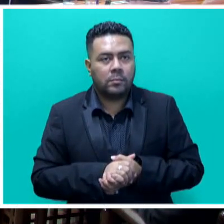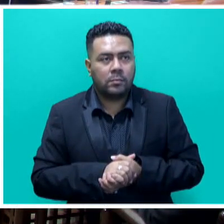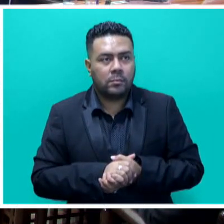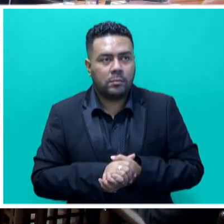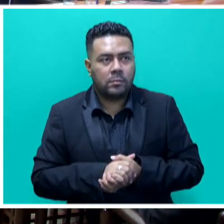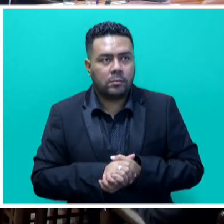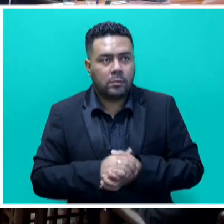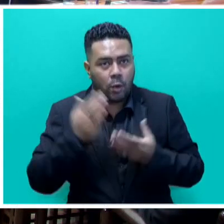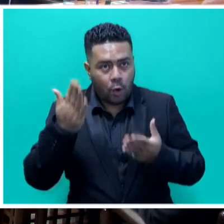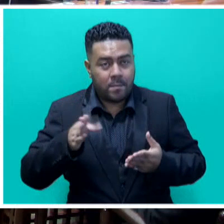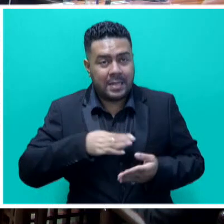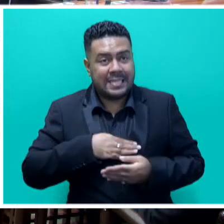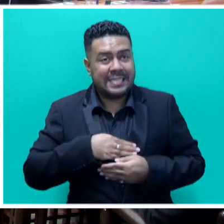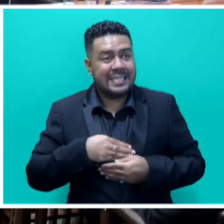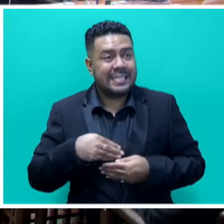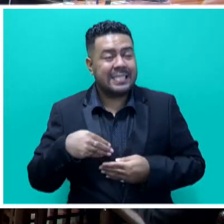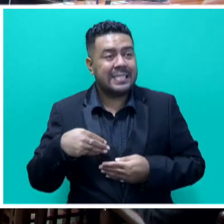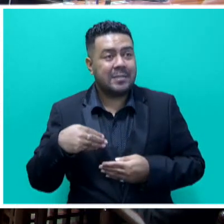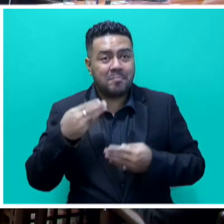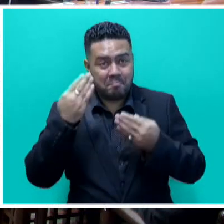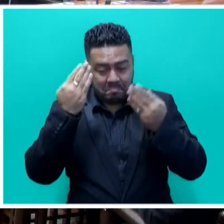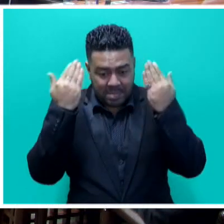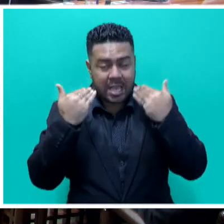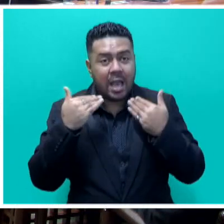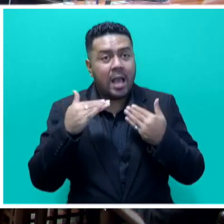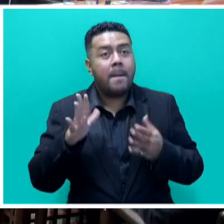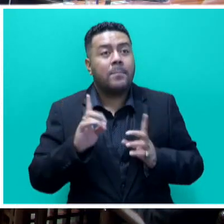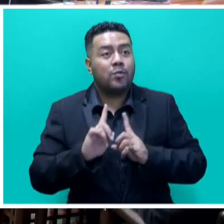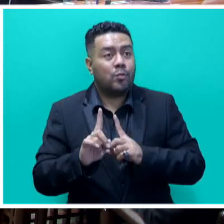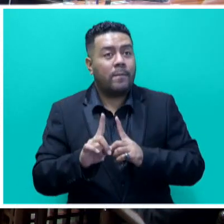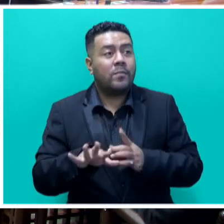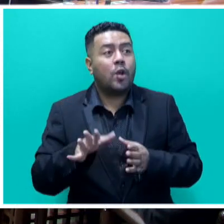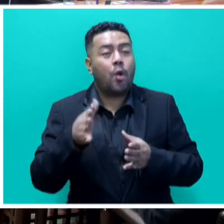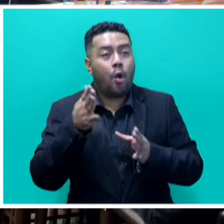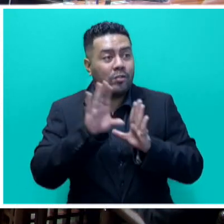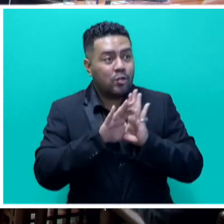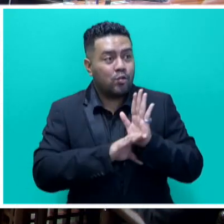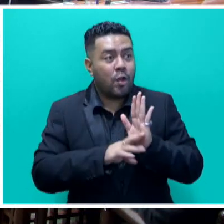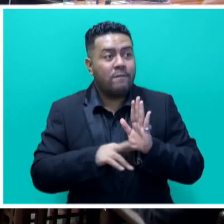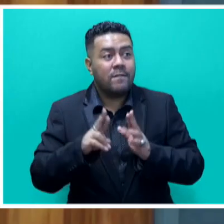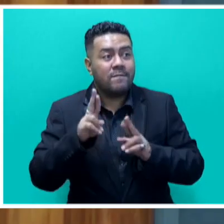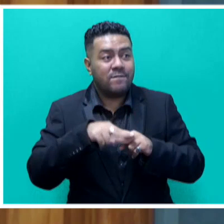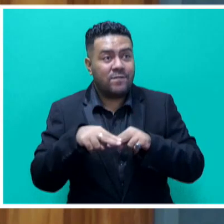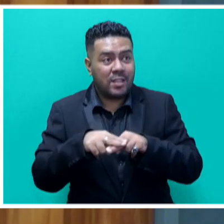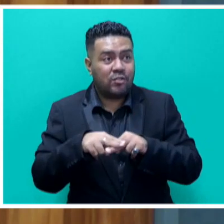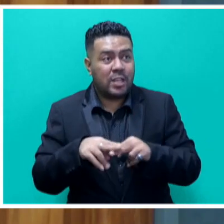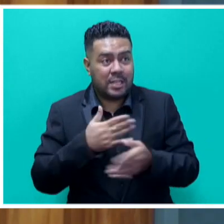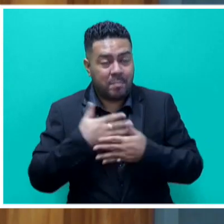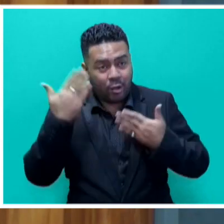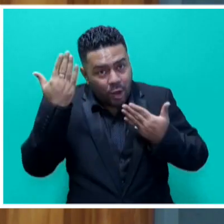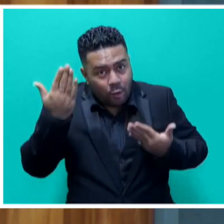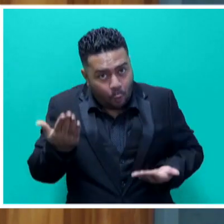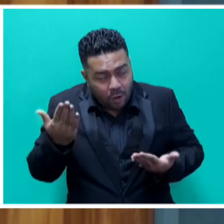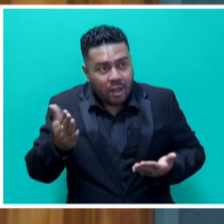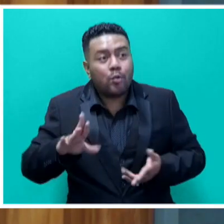Honourable Speaker, pursuant to Section 84 of the Constitution of the Republic of Fiji, it is my great honour to